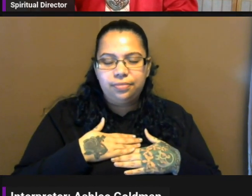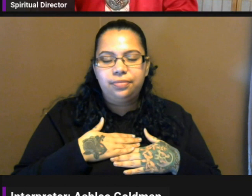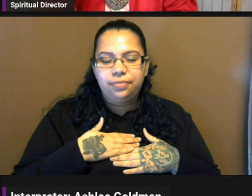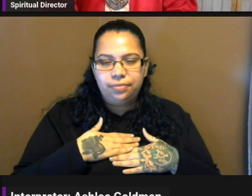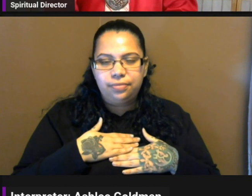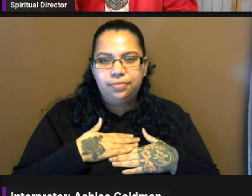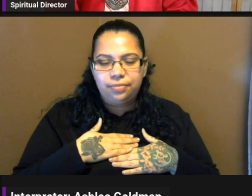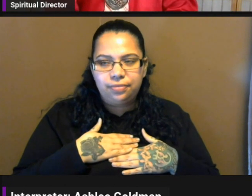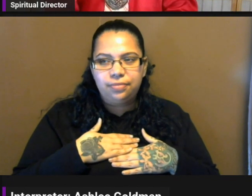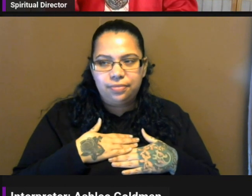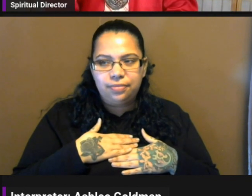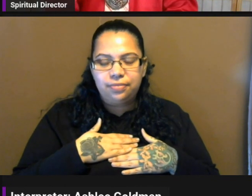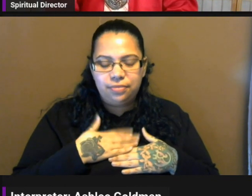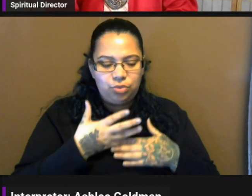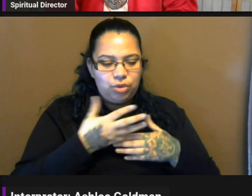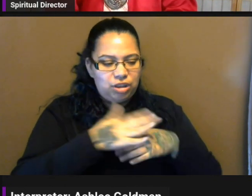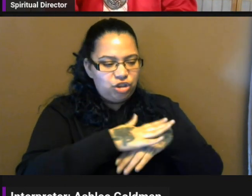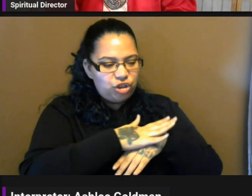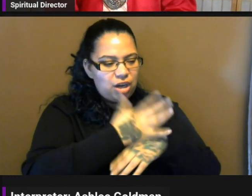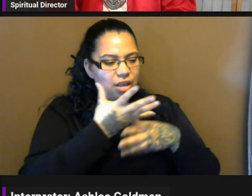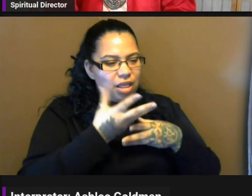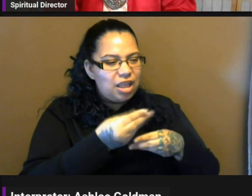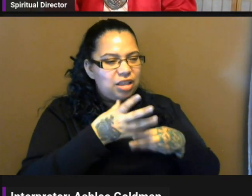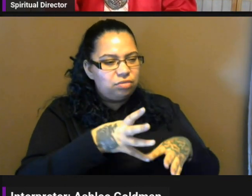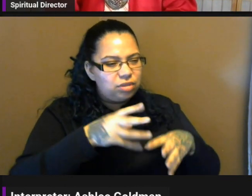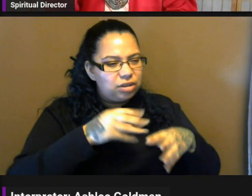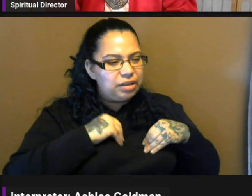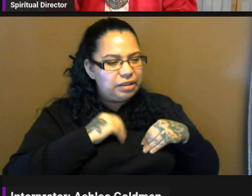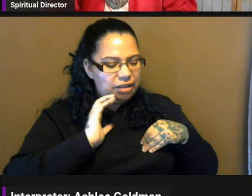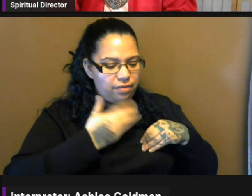That we gently receive our wholeness.